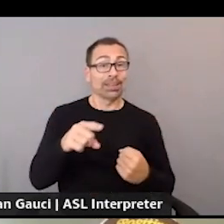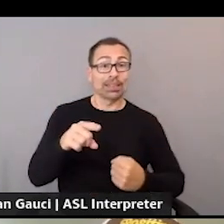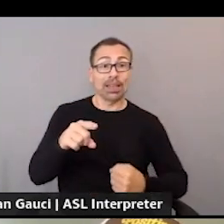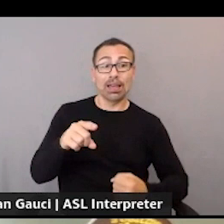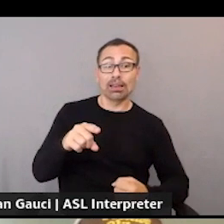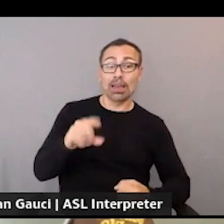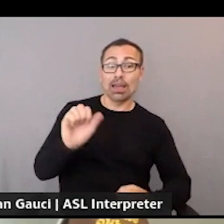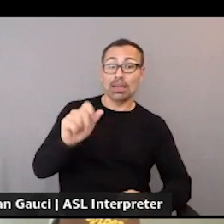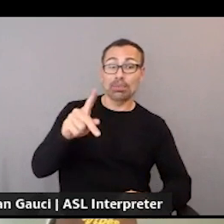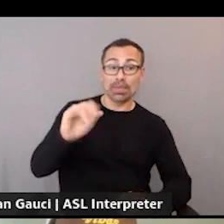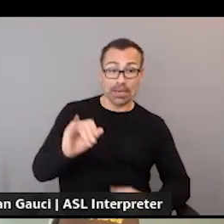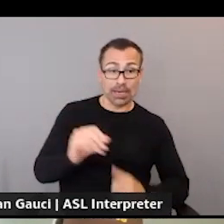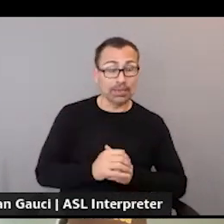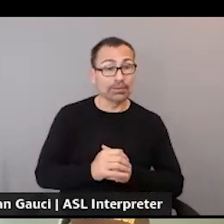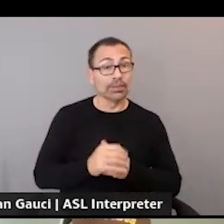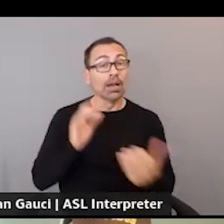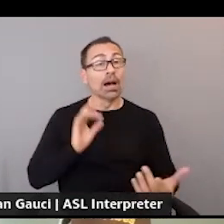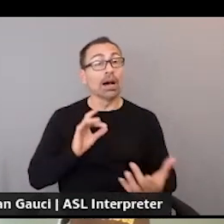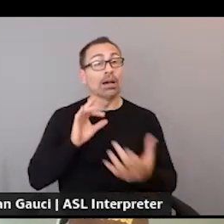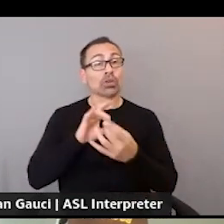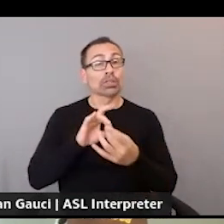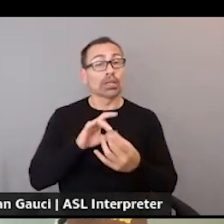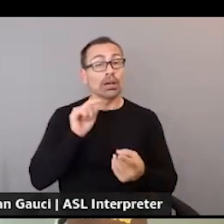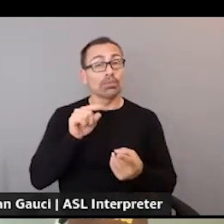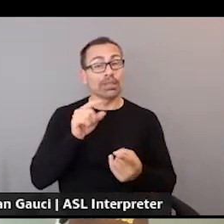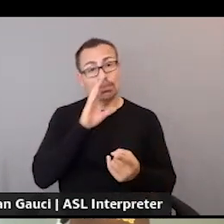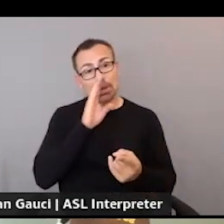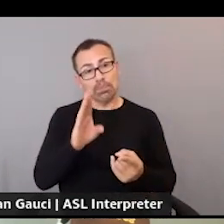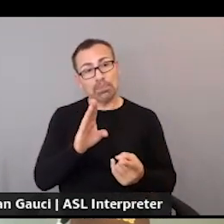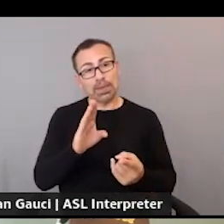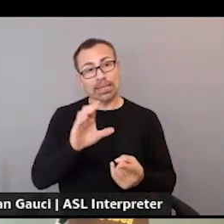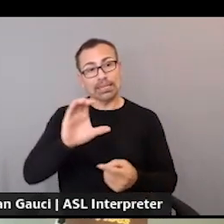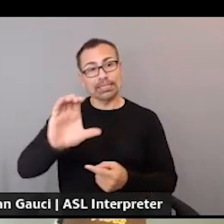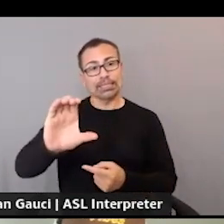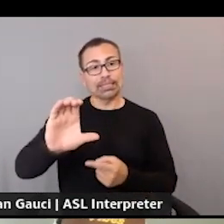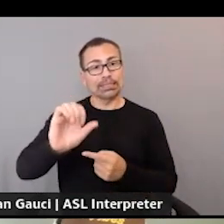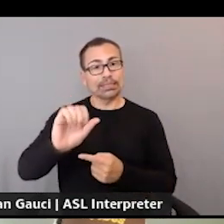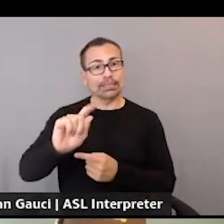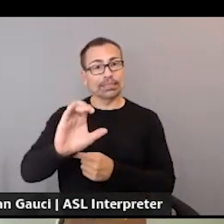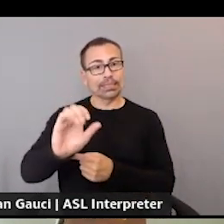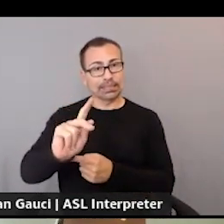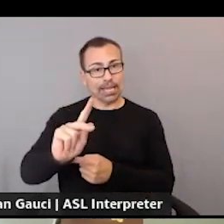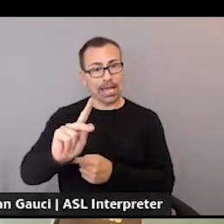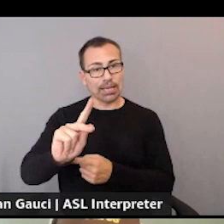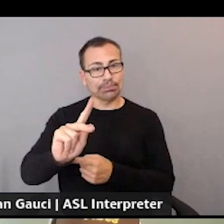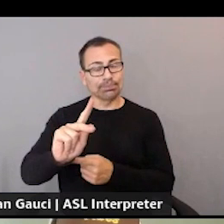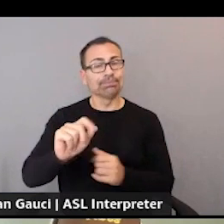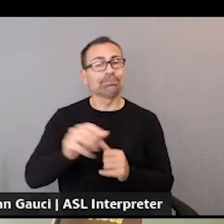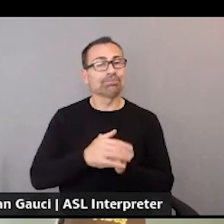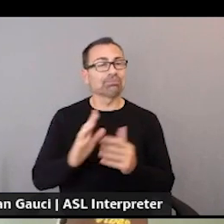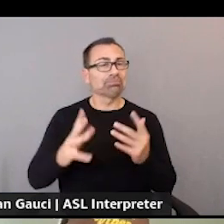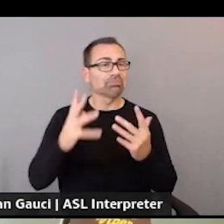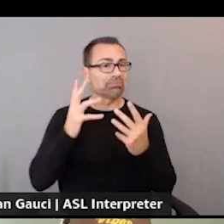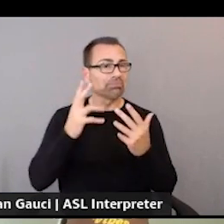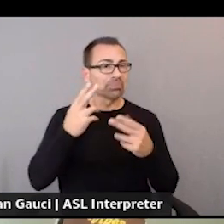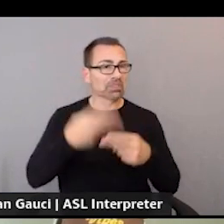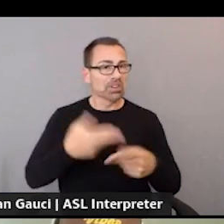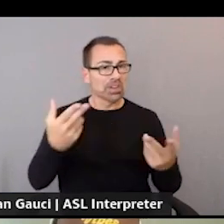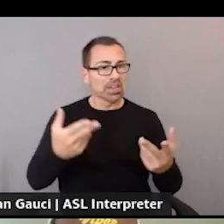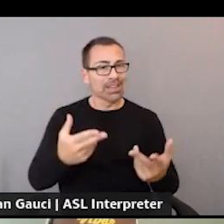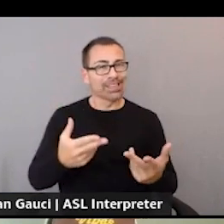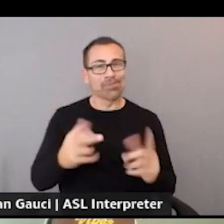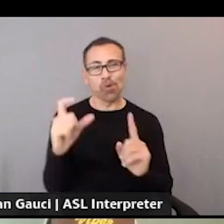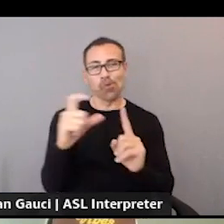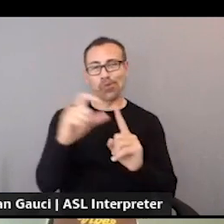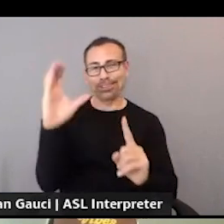API, right? I hooked it up over in my main stack file. I gave it a name, word search Twitch, seems appropriate for